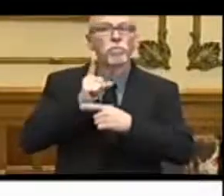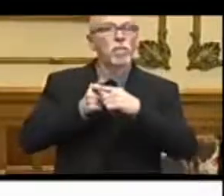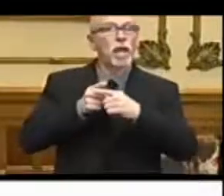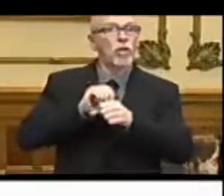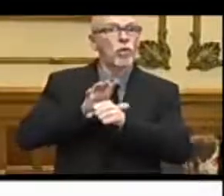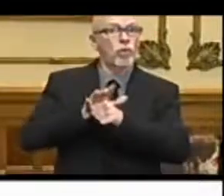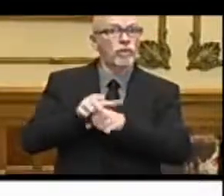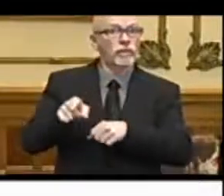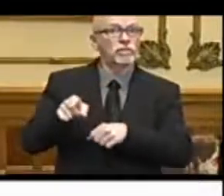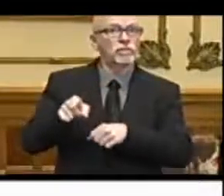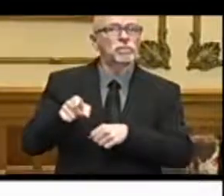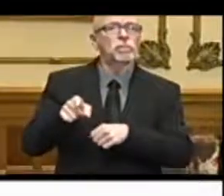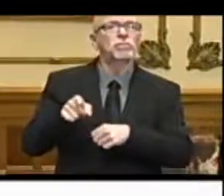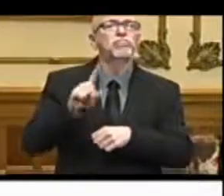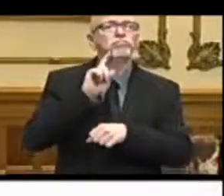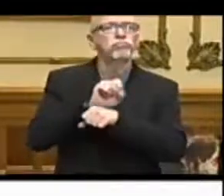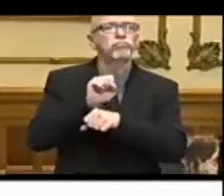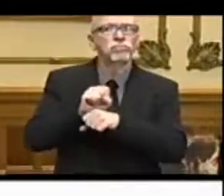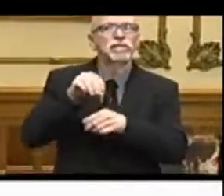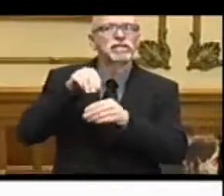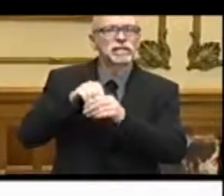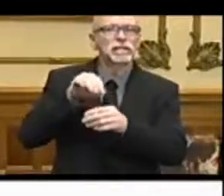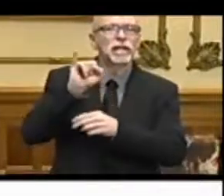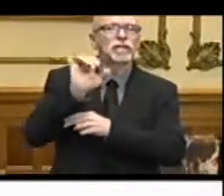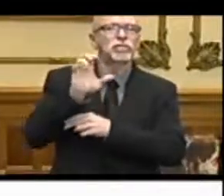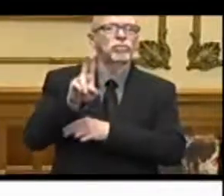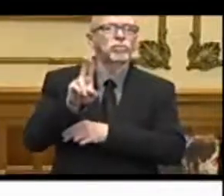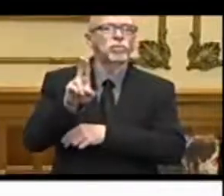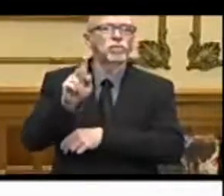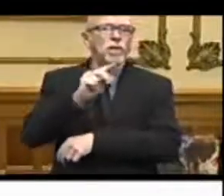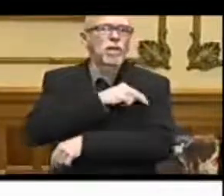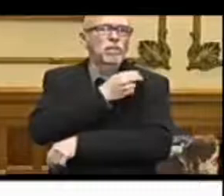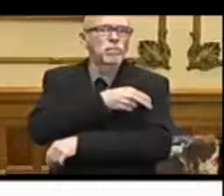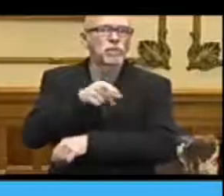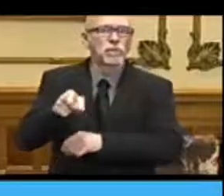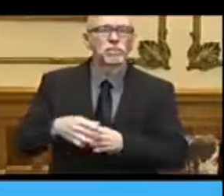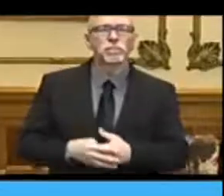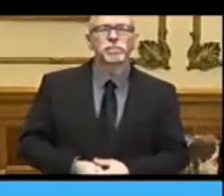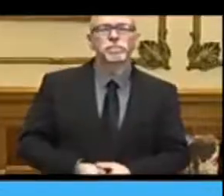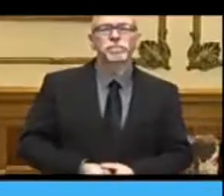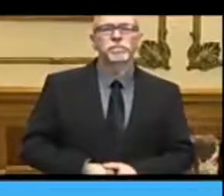for COVID-19 ended up admitted to an intensive care unit.